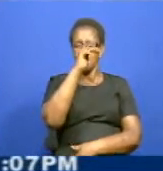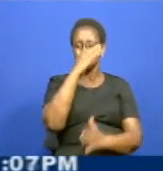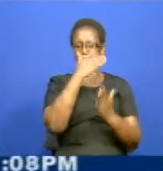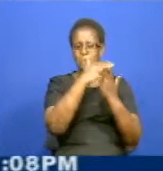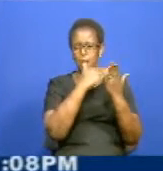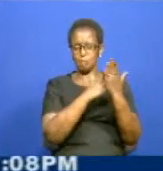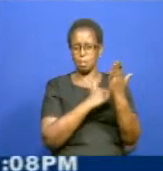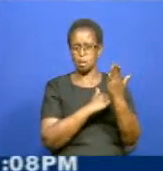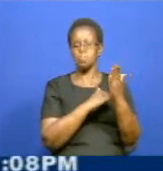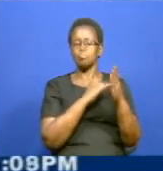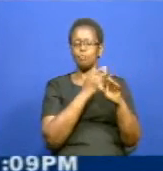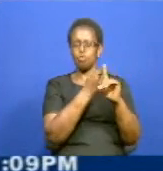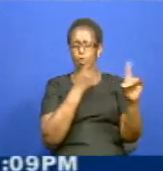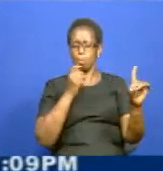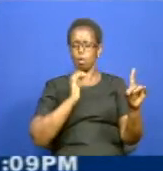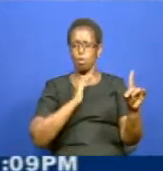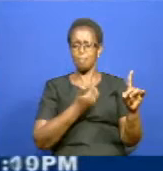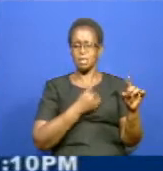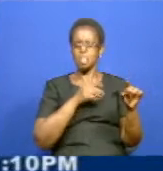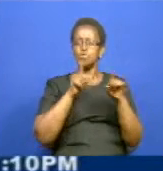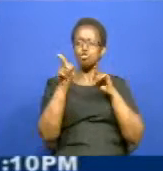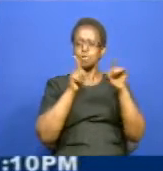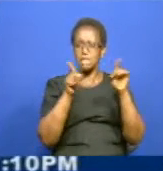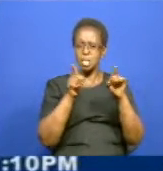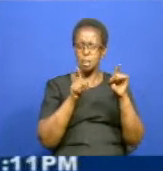on Tourism, Trade and